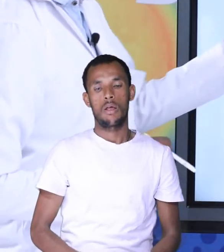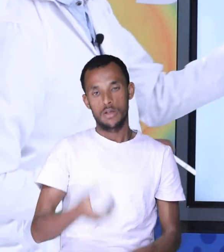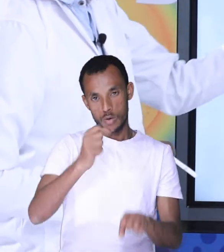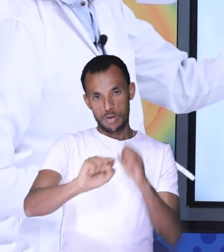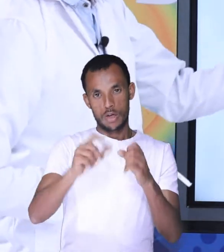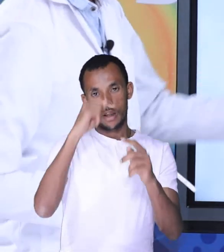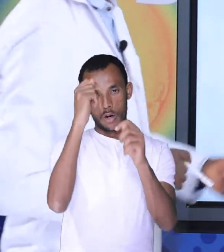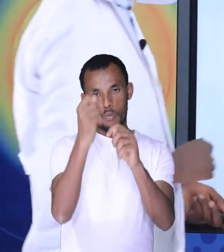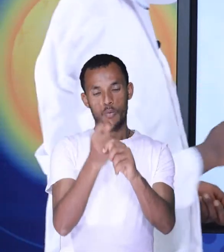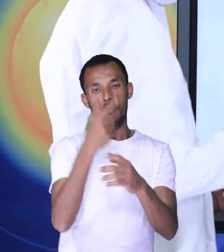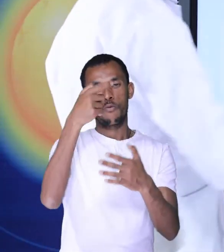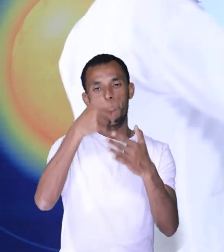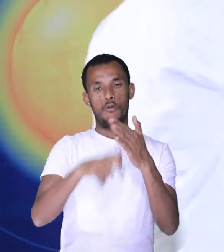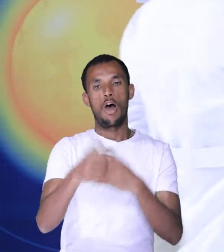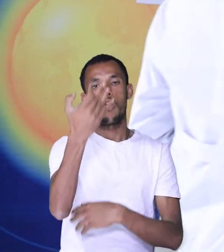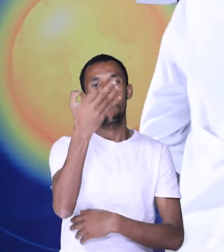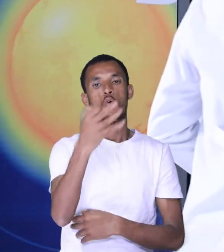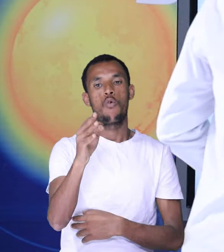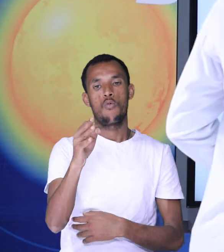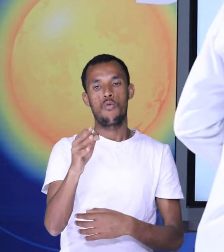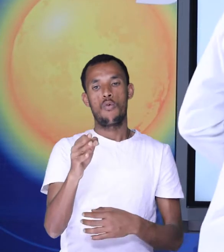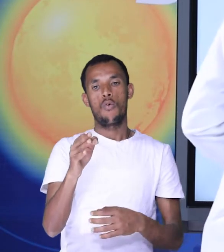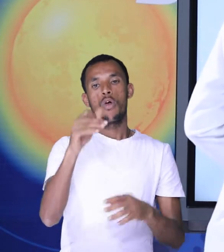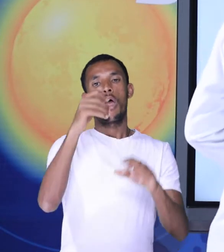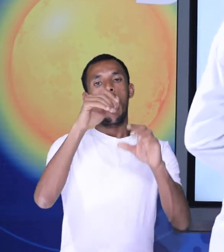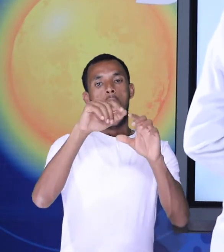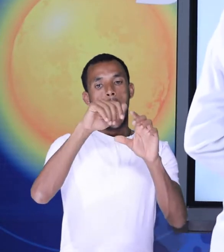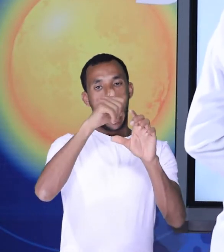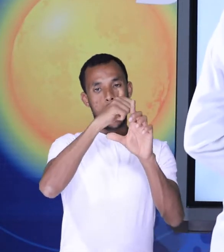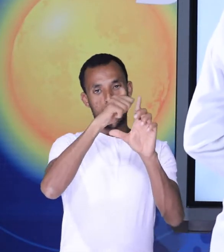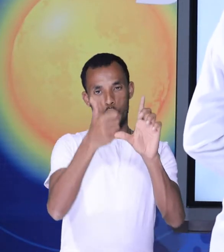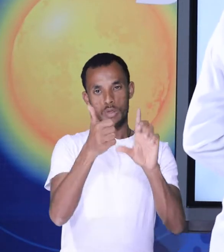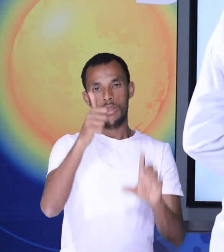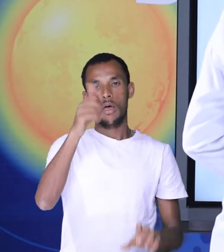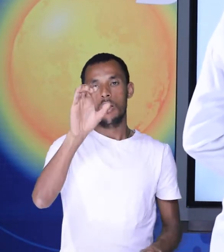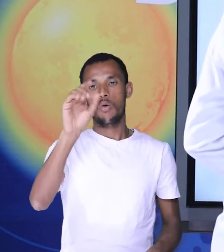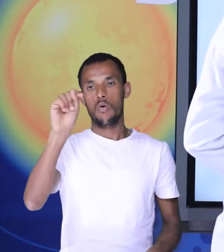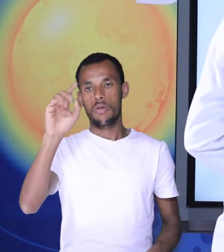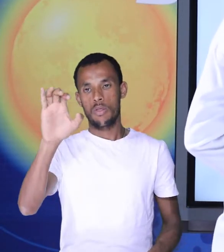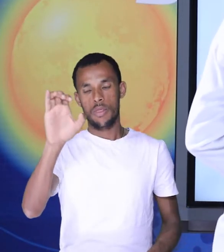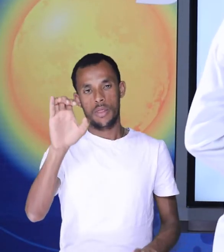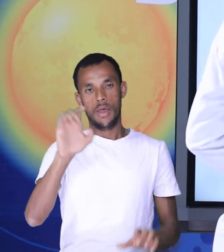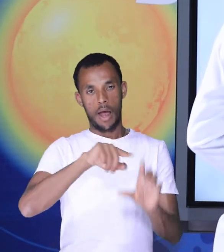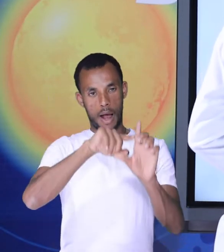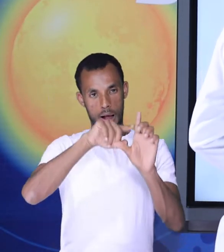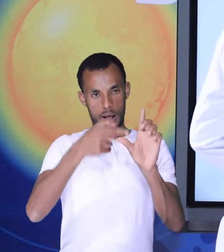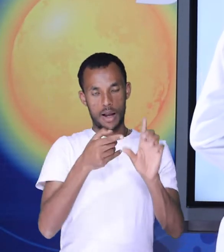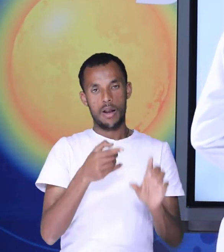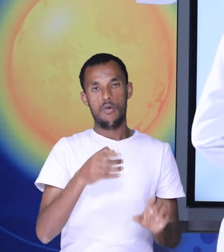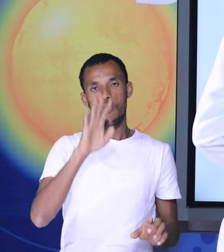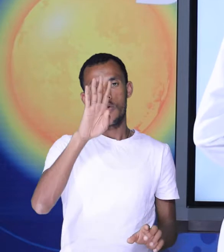So the trigonometric values of acute angles basically for sine